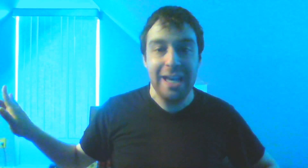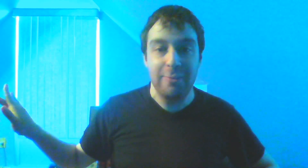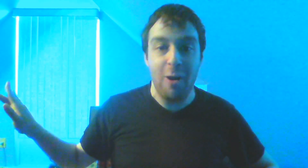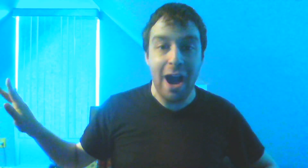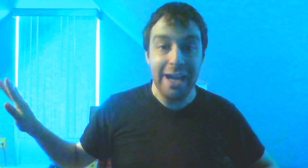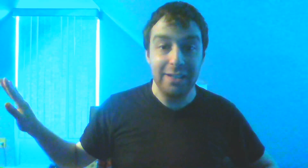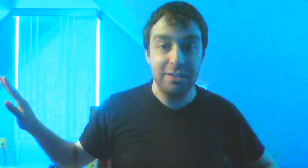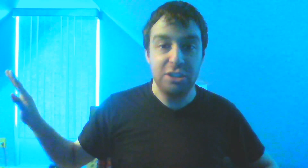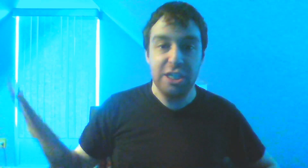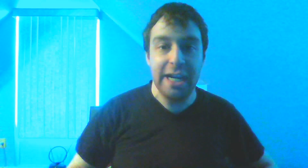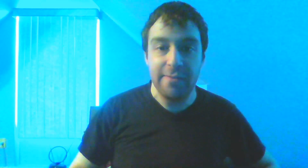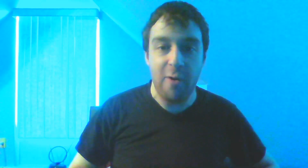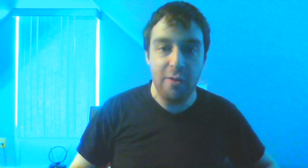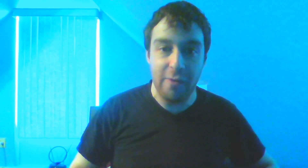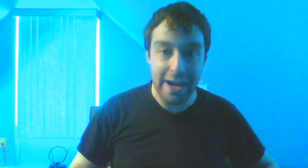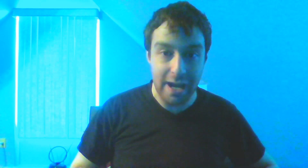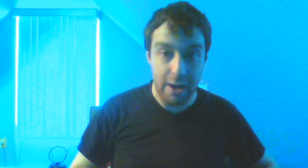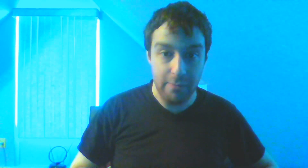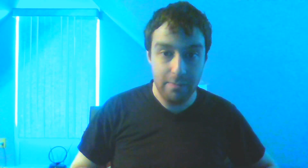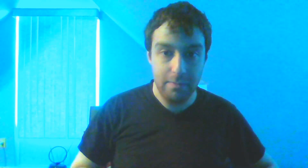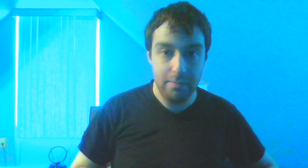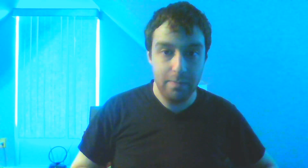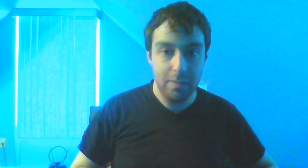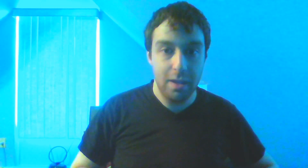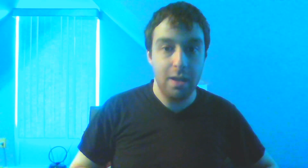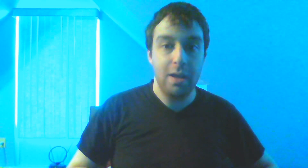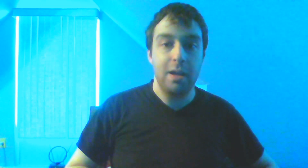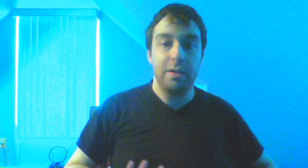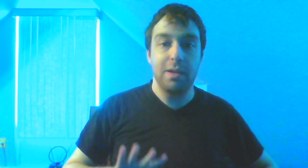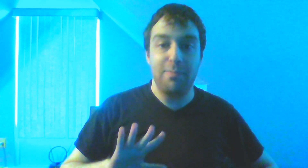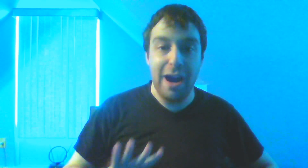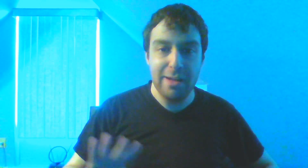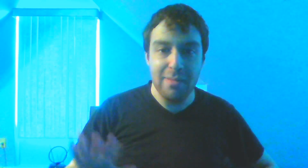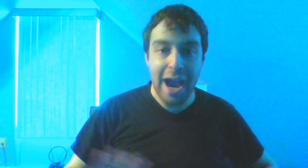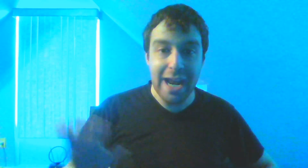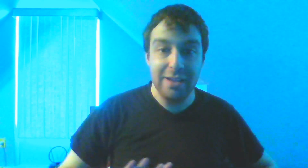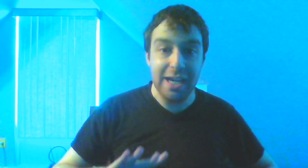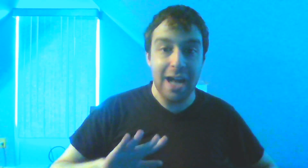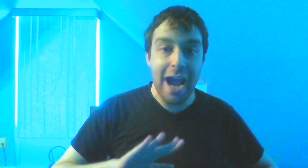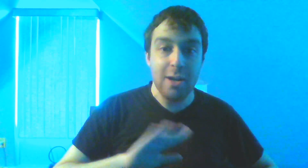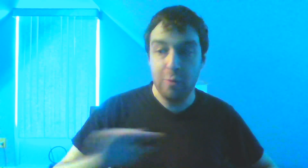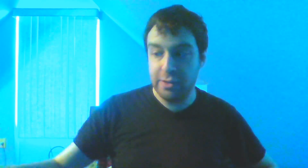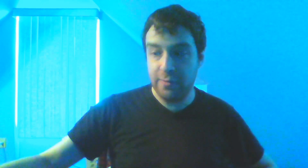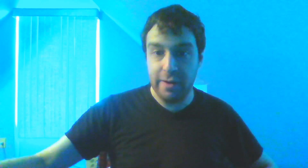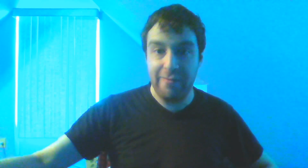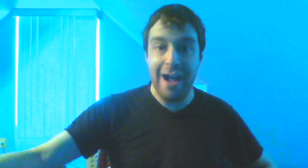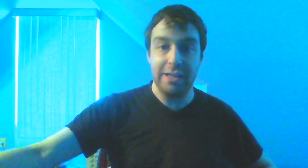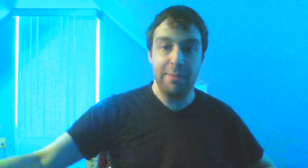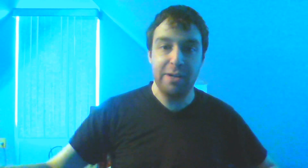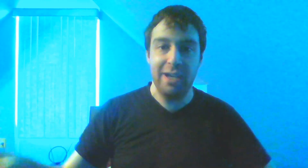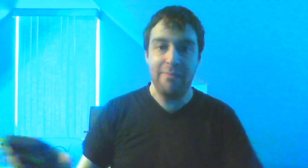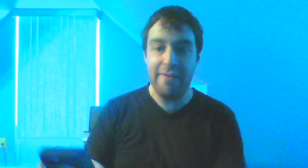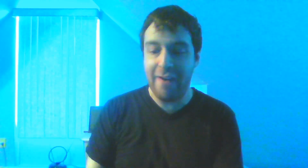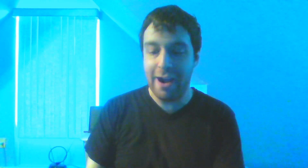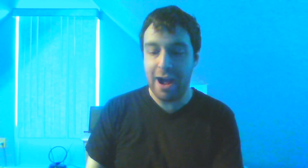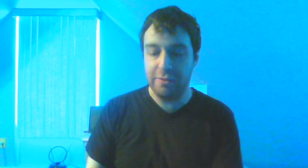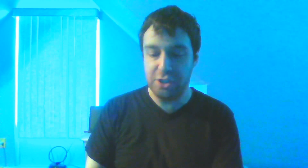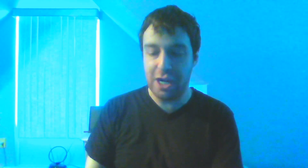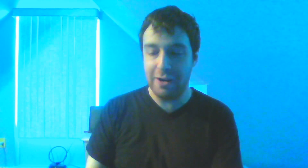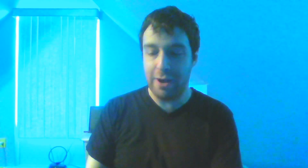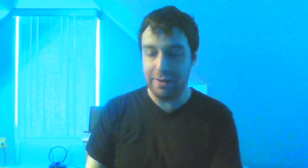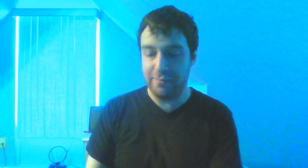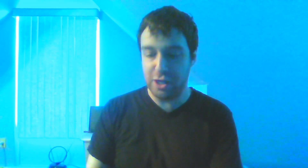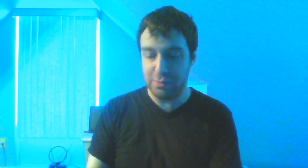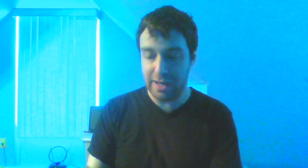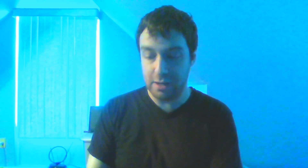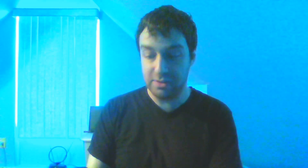the FDNY to get involved right now. The bottom line is, and I know this for a fact, and I'm going to give my firehouse a